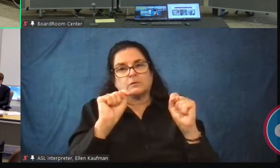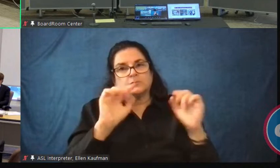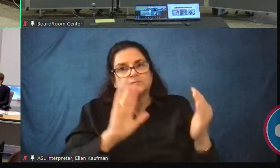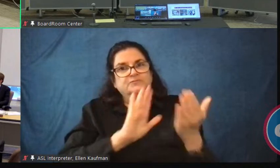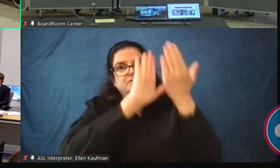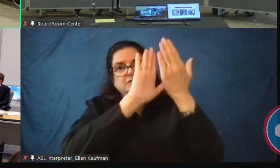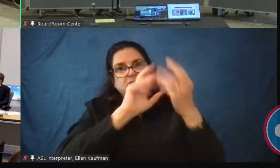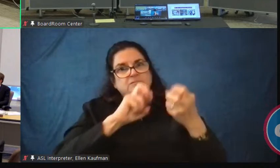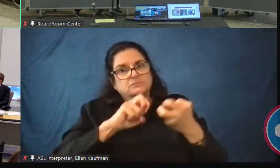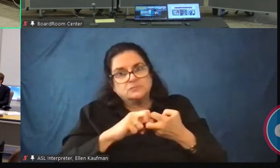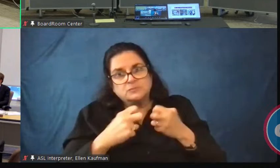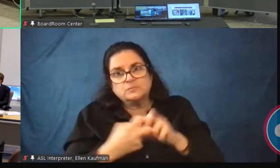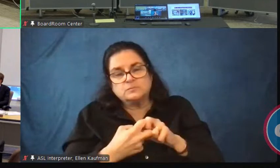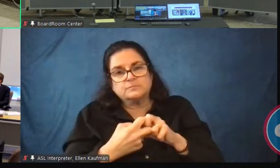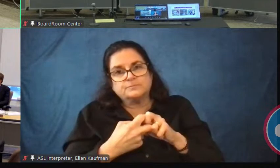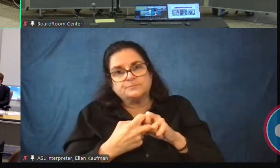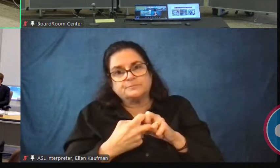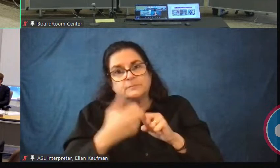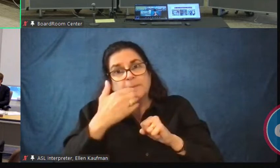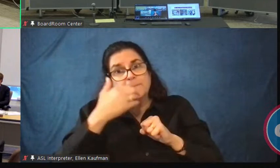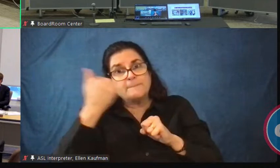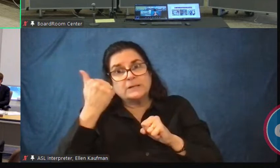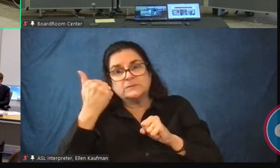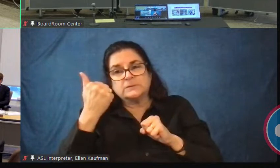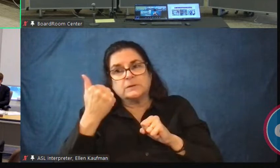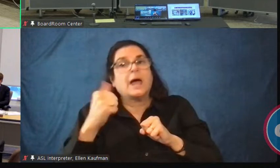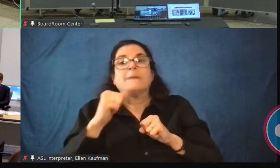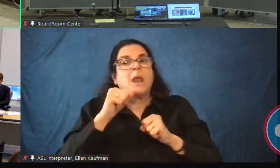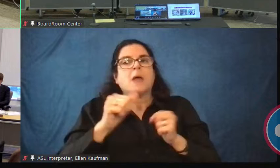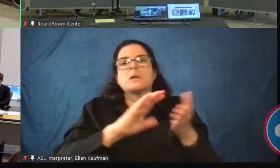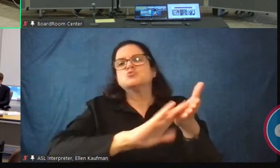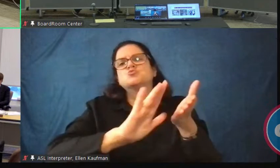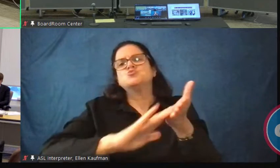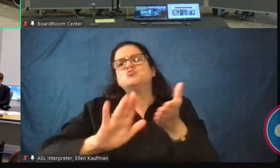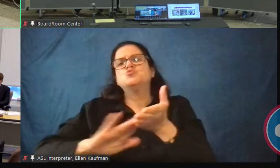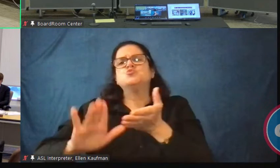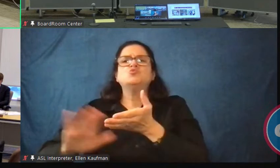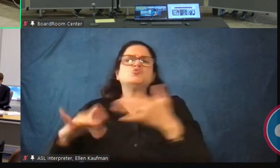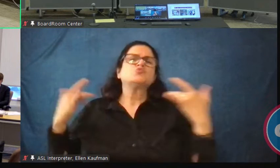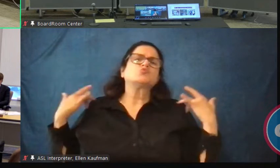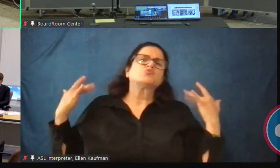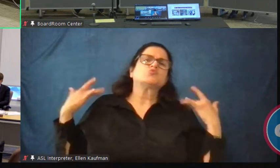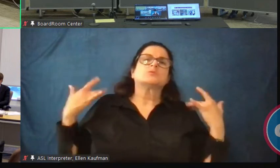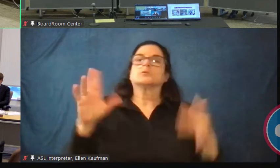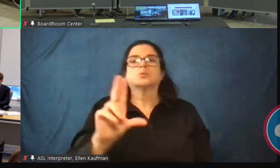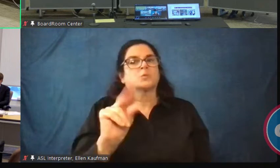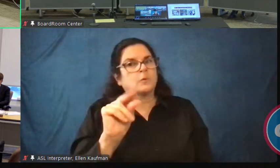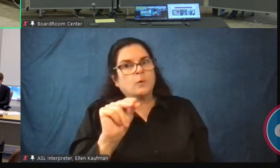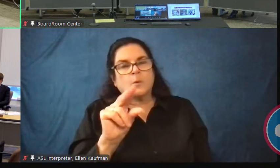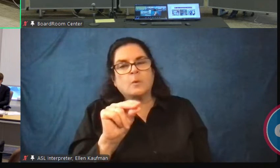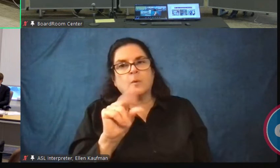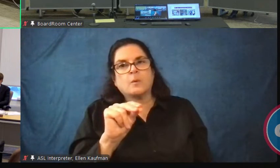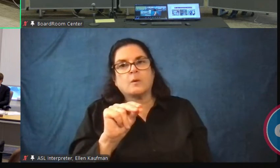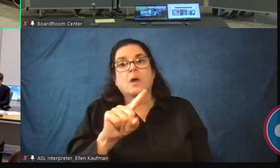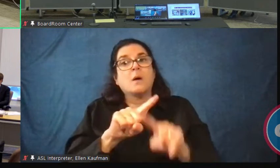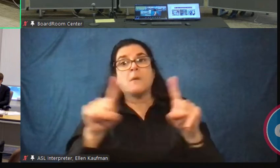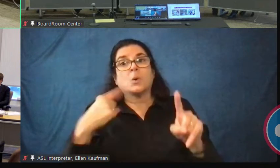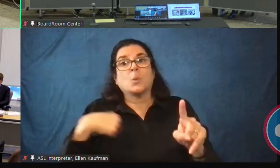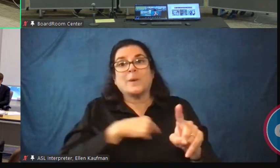the understanding, this is not an excuse, but this is a reality. We cannot do this